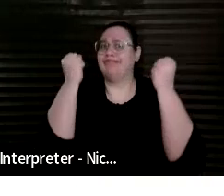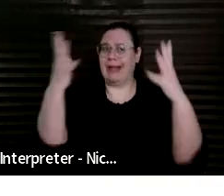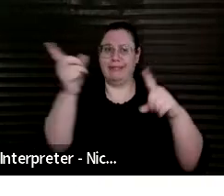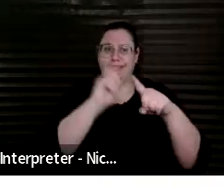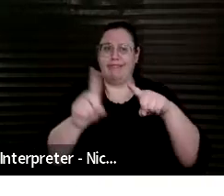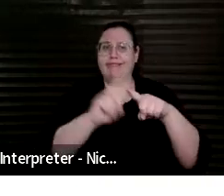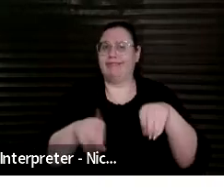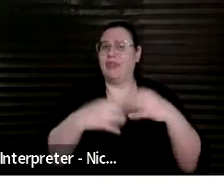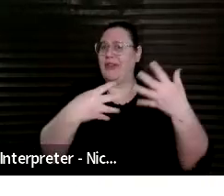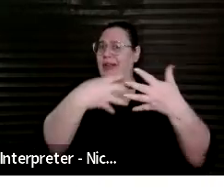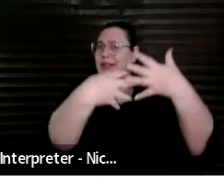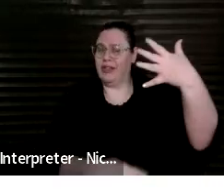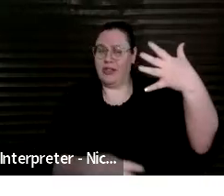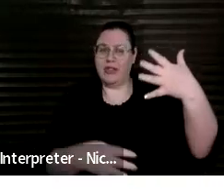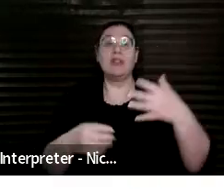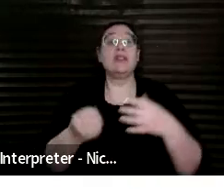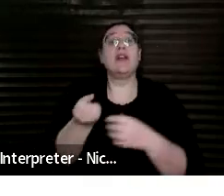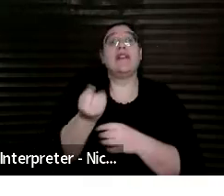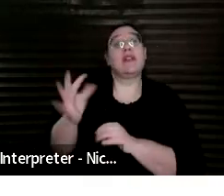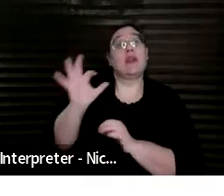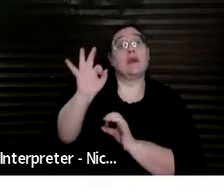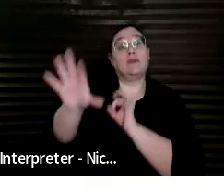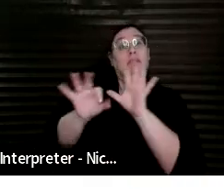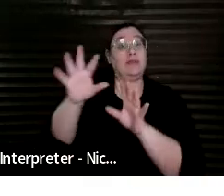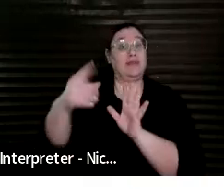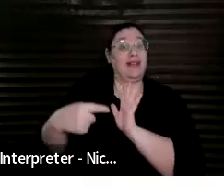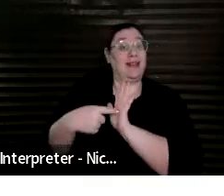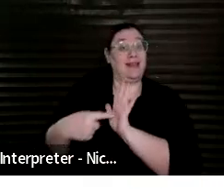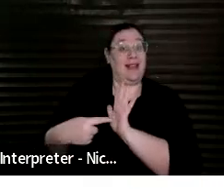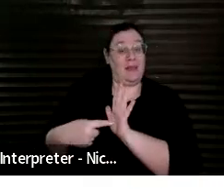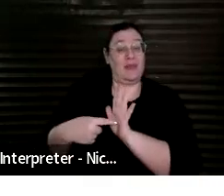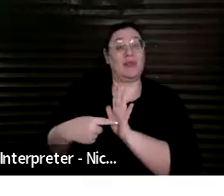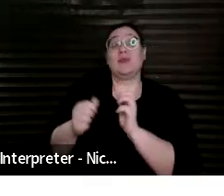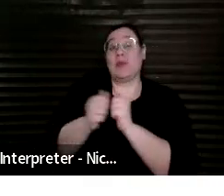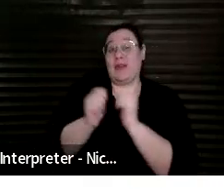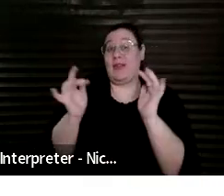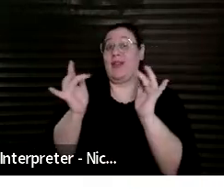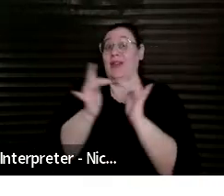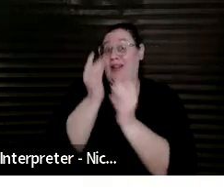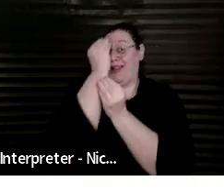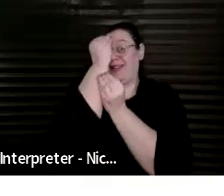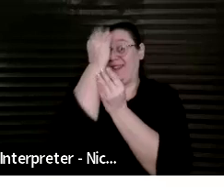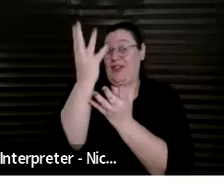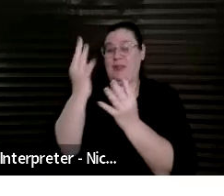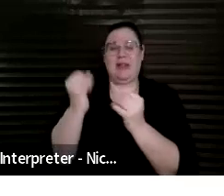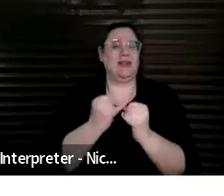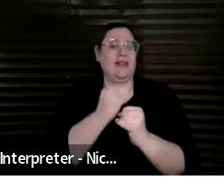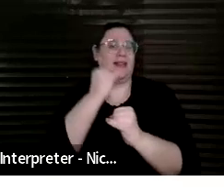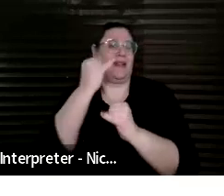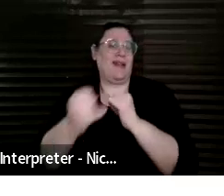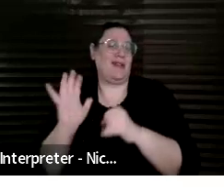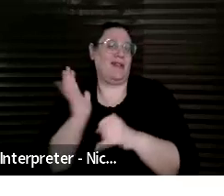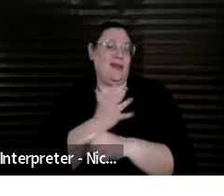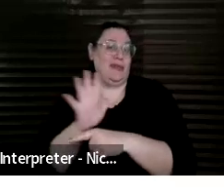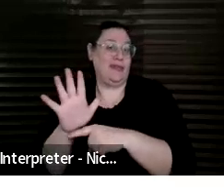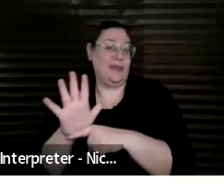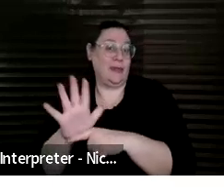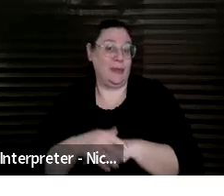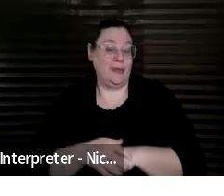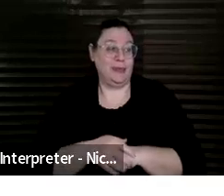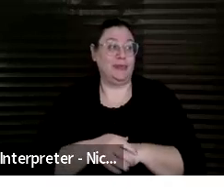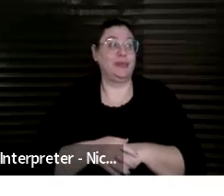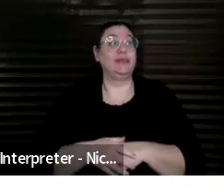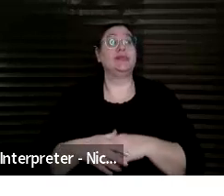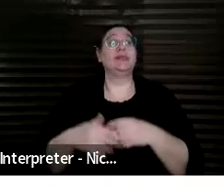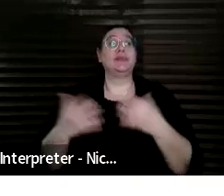There are many types of providers. We will share a few examples and contact information that will be listed at the